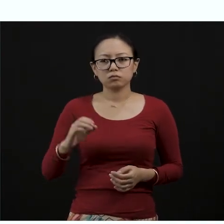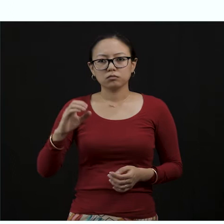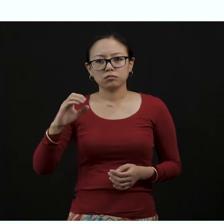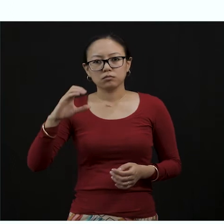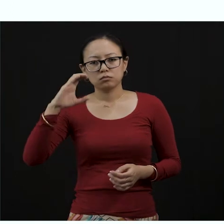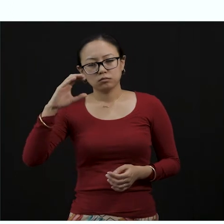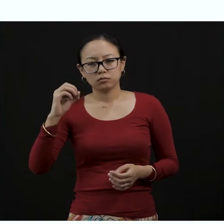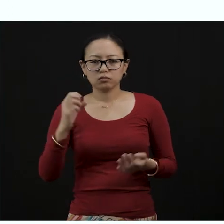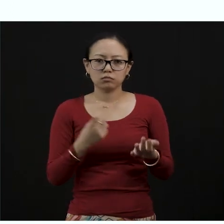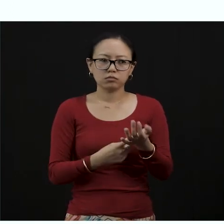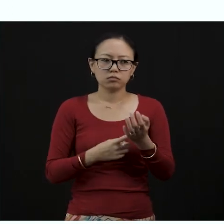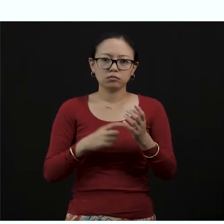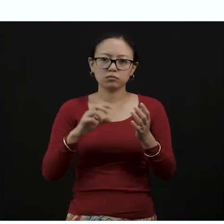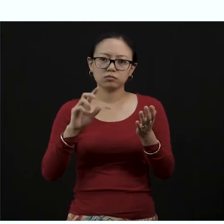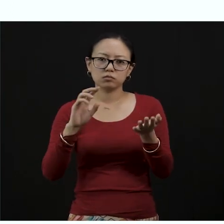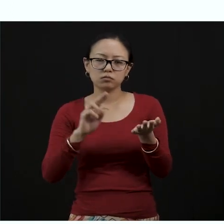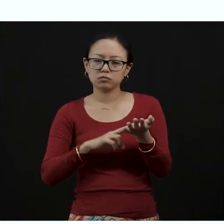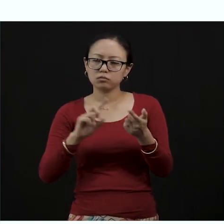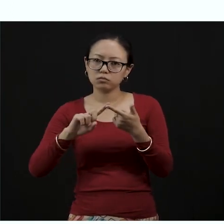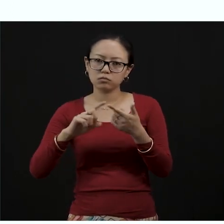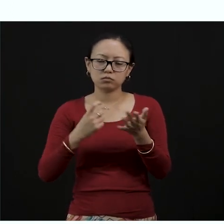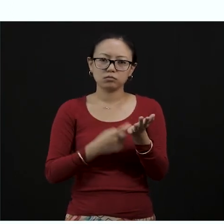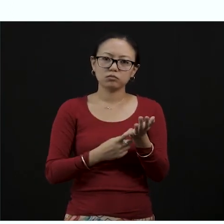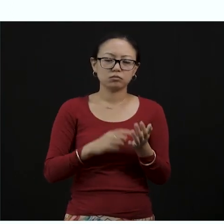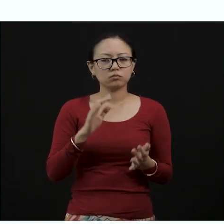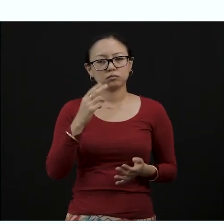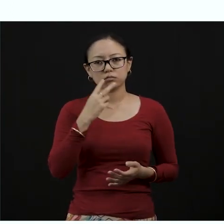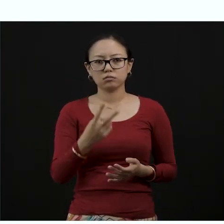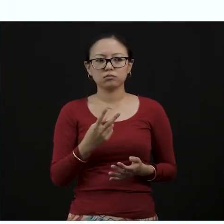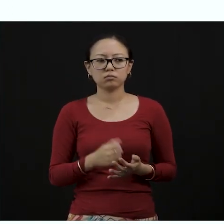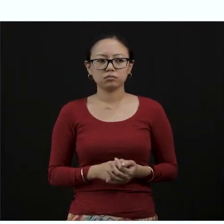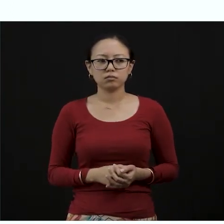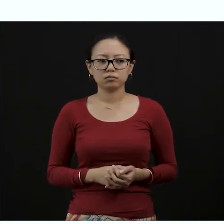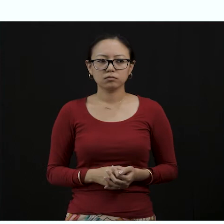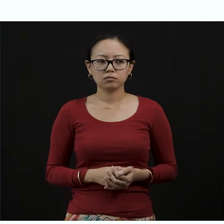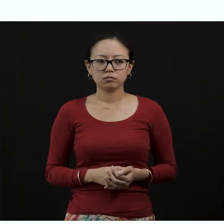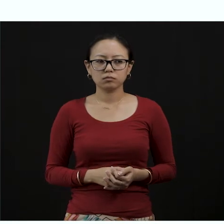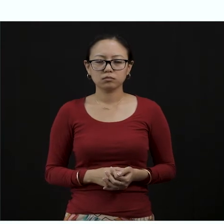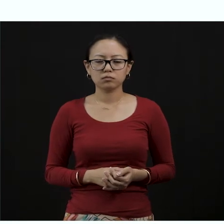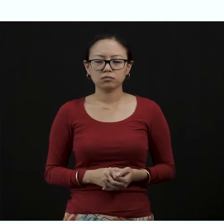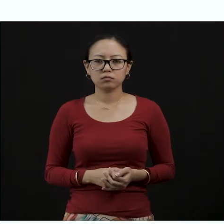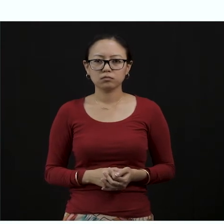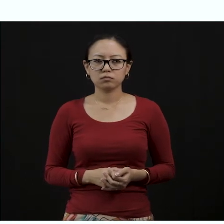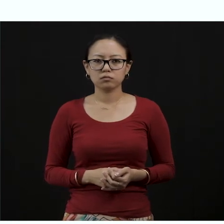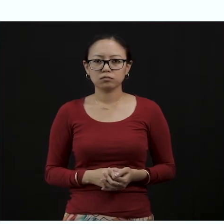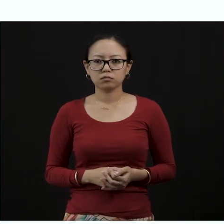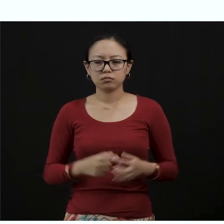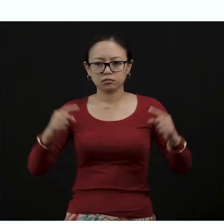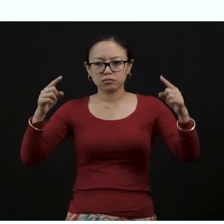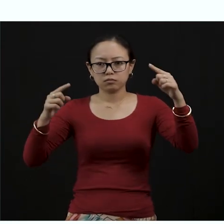8, 9, 10, 11, and 12. These are the 12 edges. And these are the corners